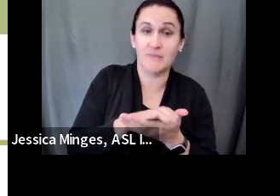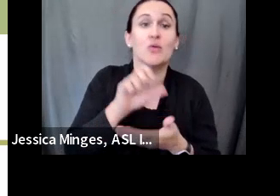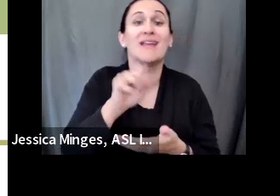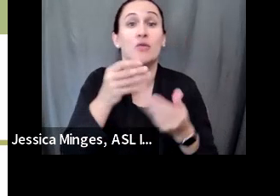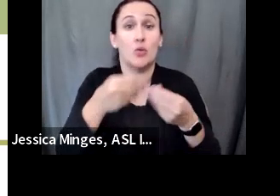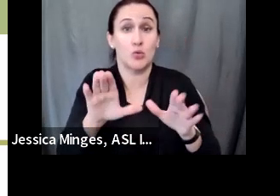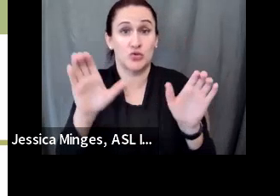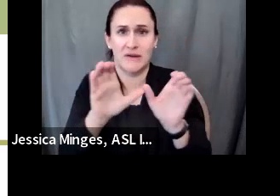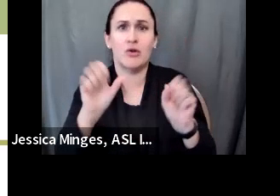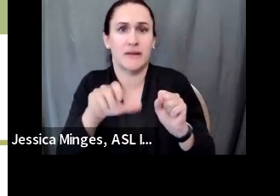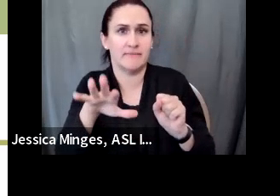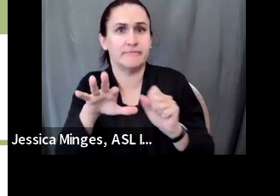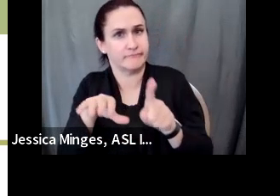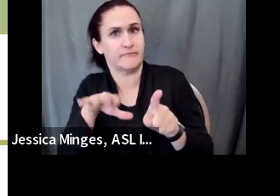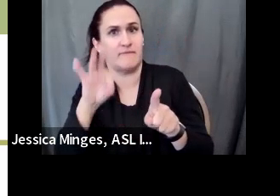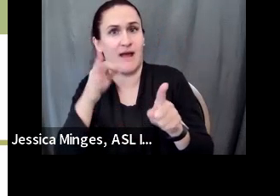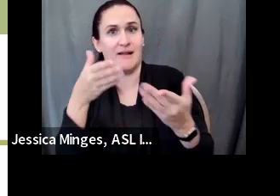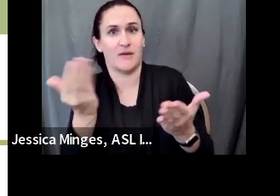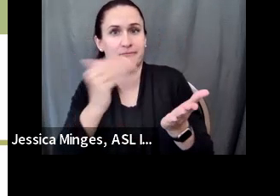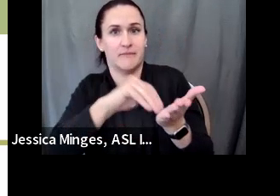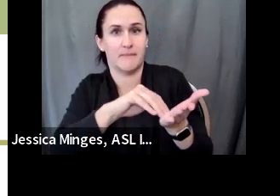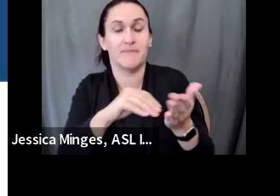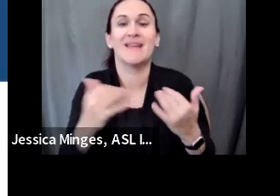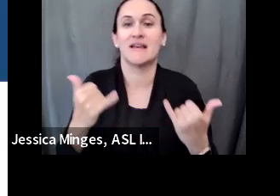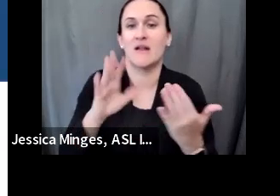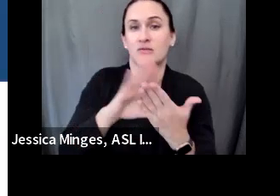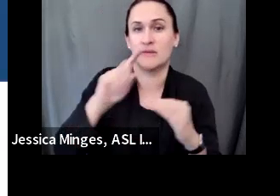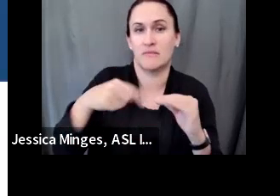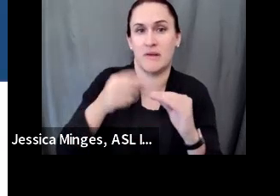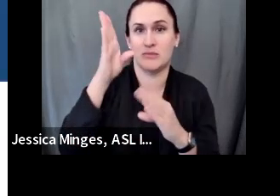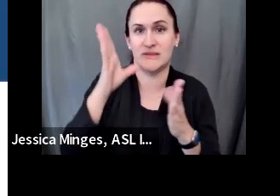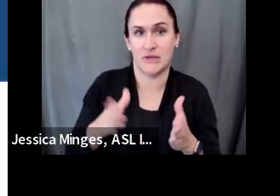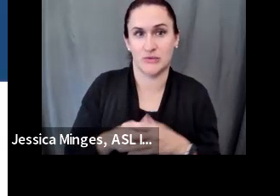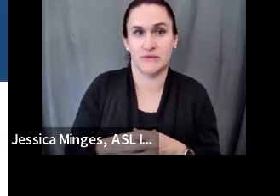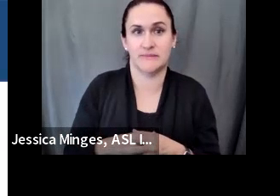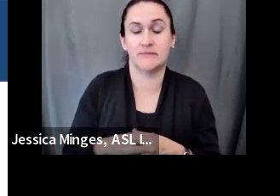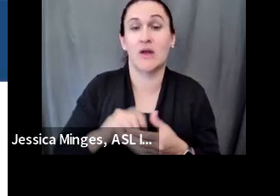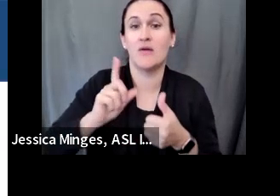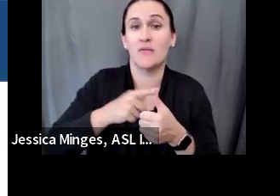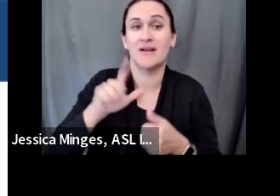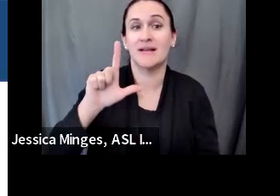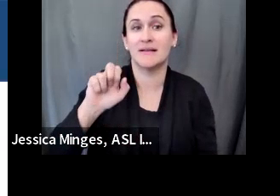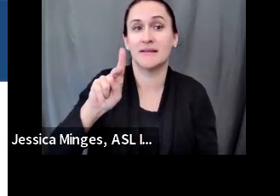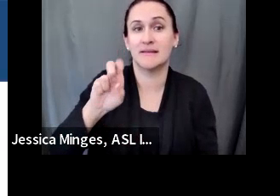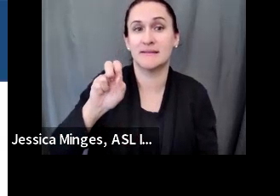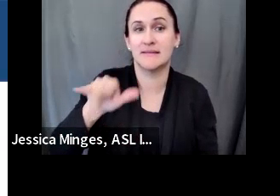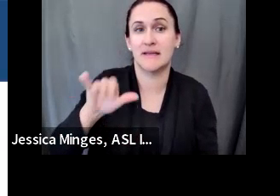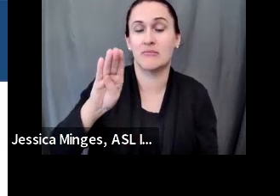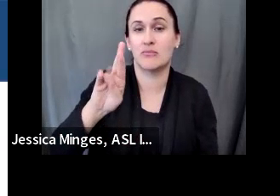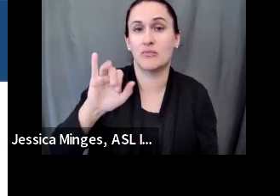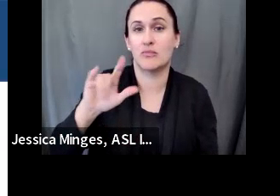to print another. Now, let's learn about our presenters. First, we have Lindsay Brillheart. She's